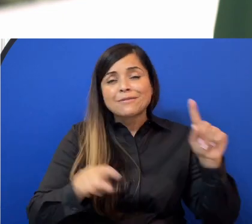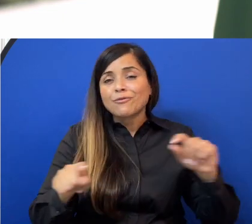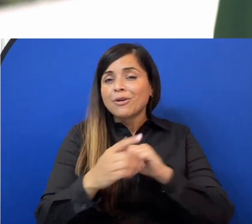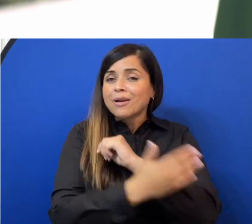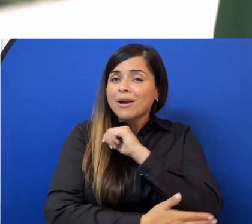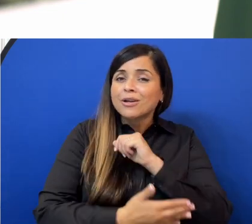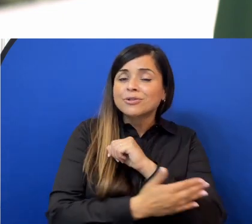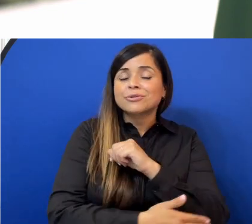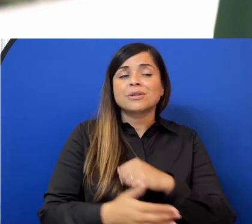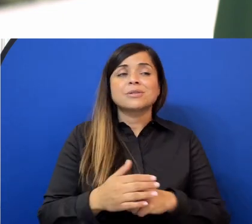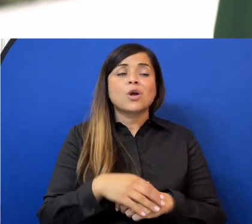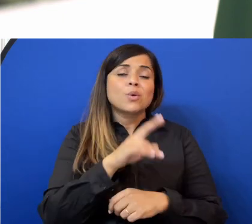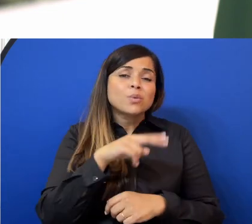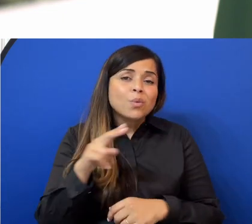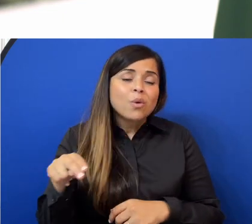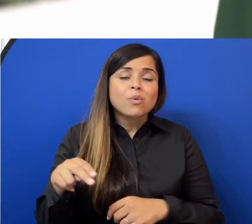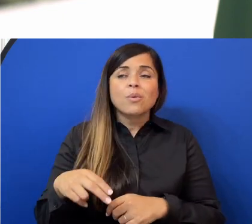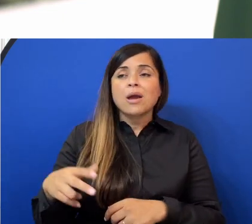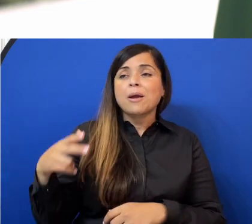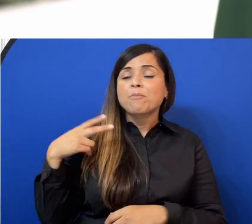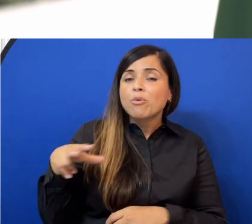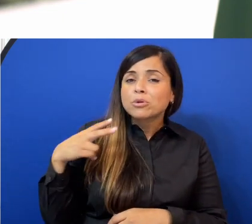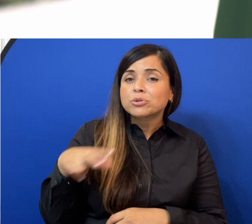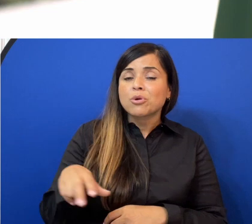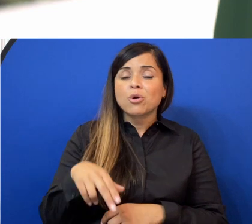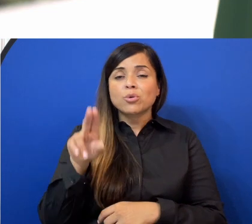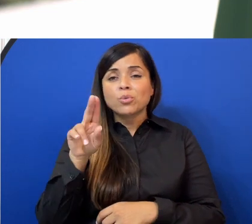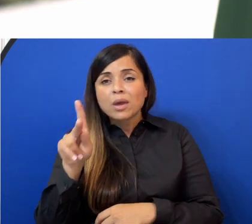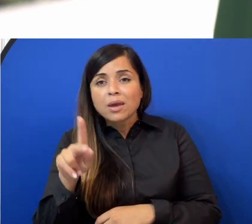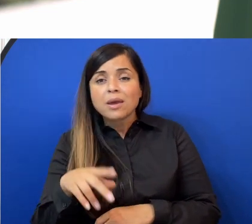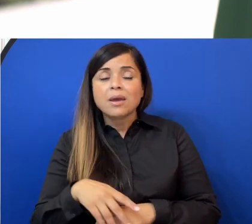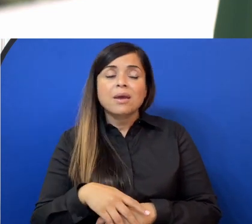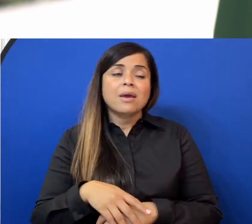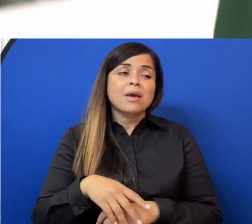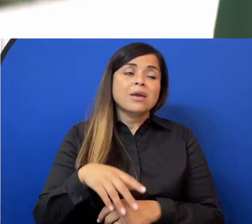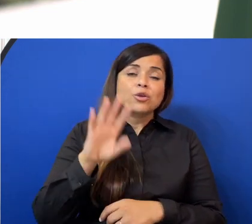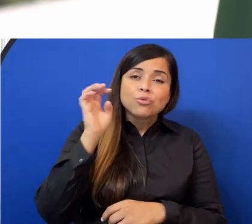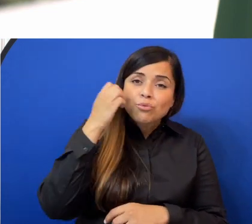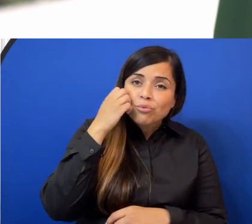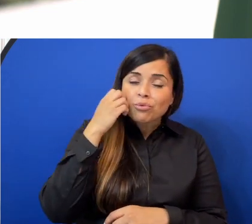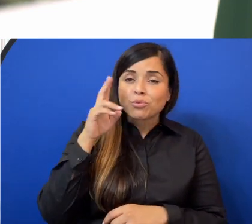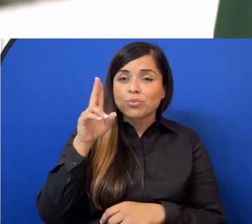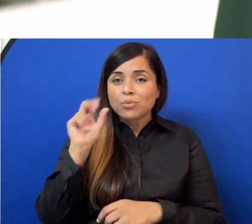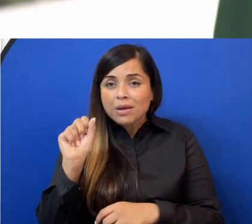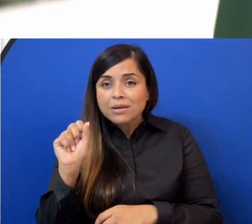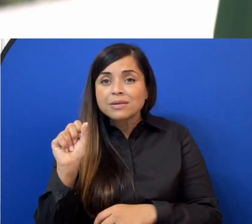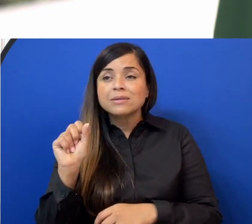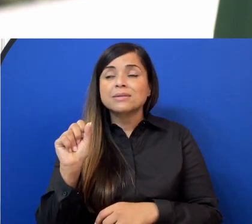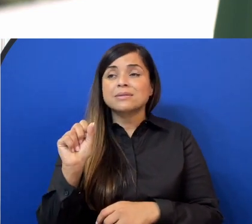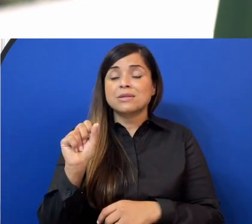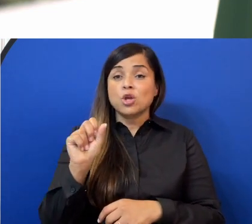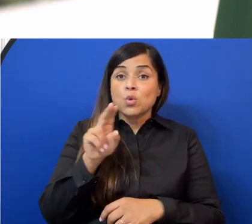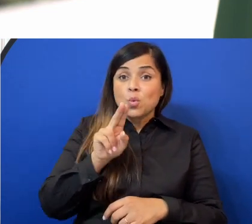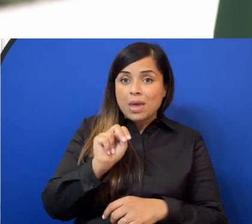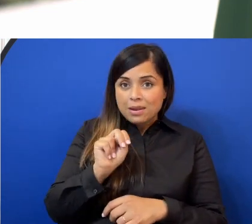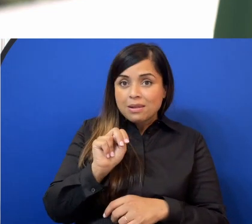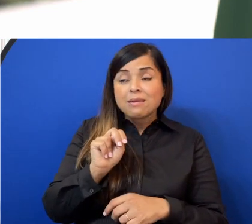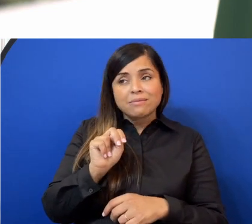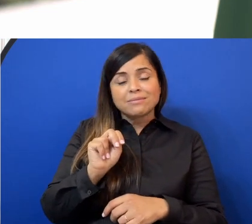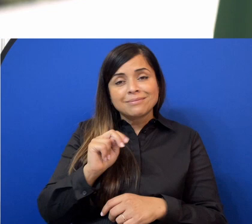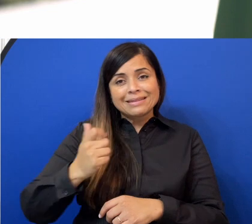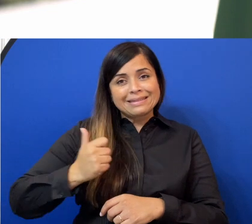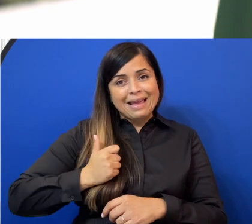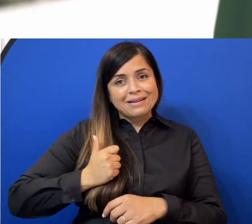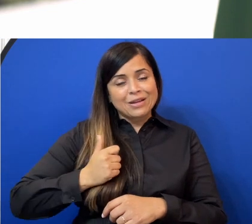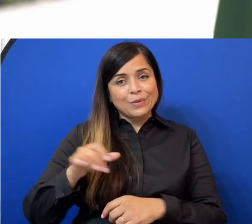the United Kingdom, the United States, the European Union, and with the UN system, and of course, Canada, amongst